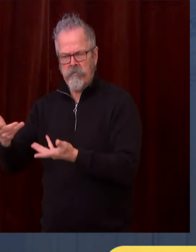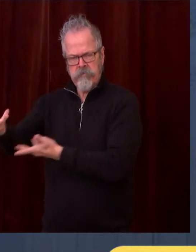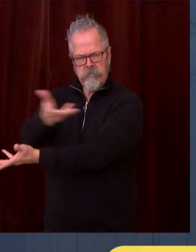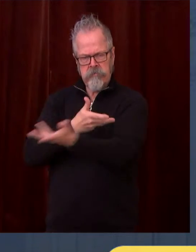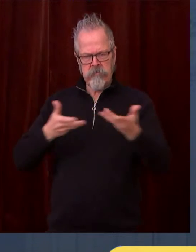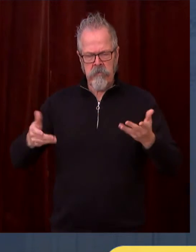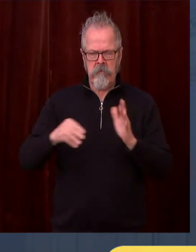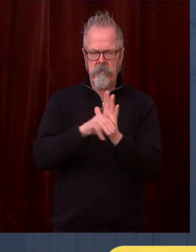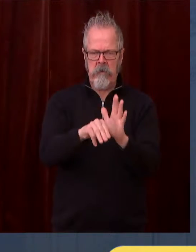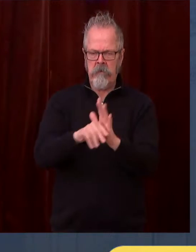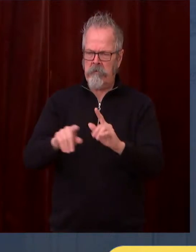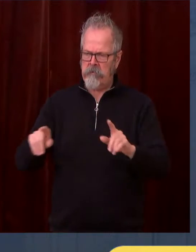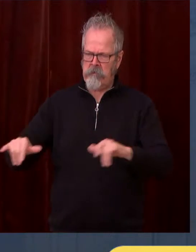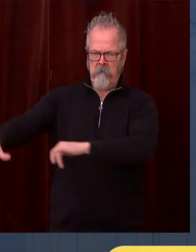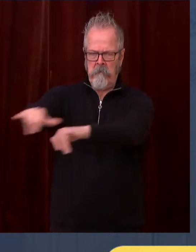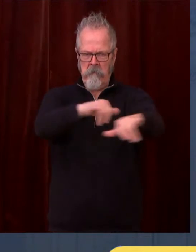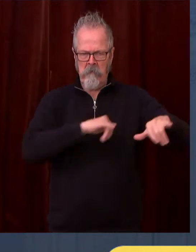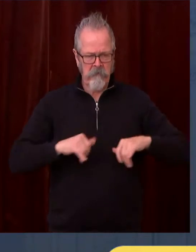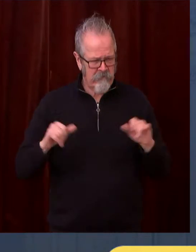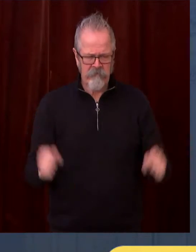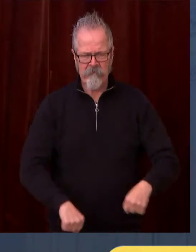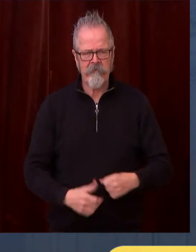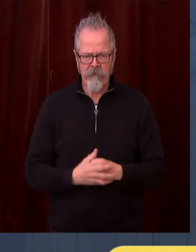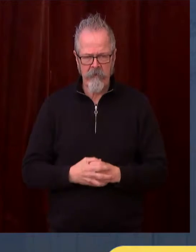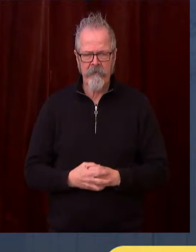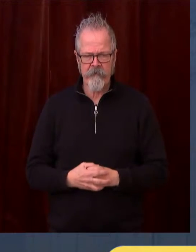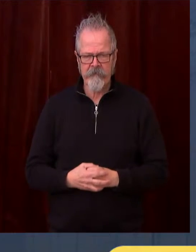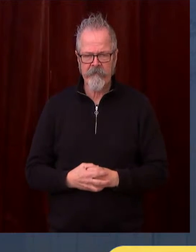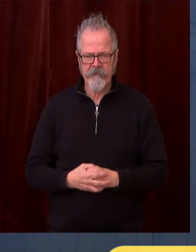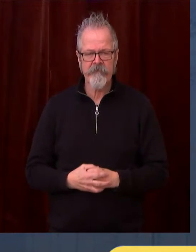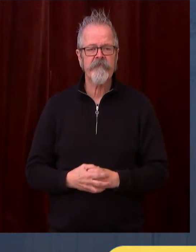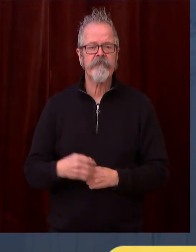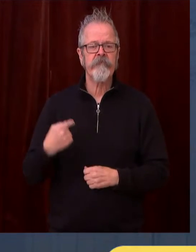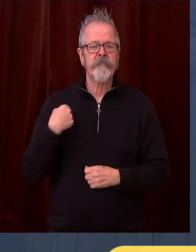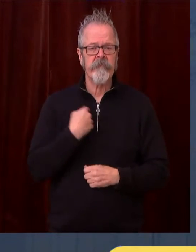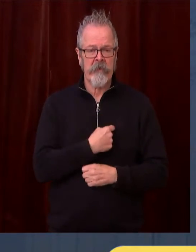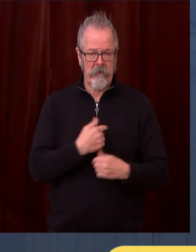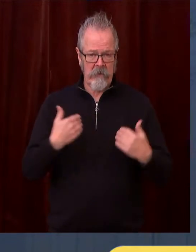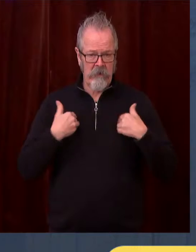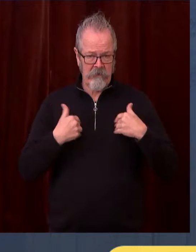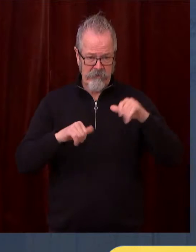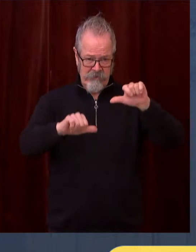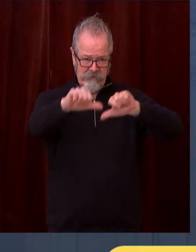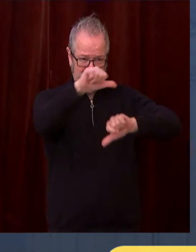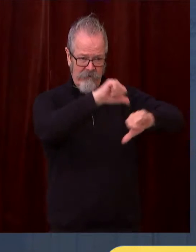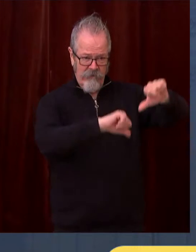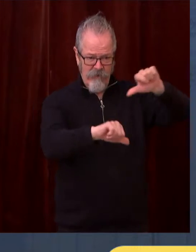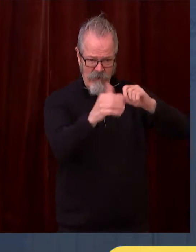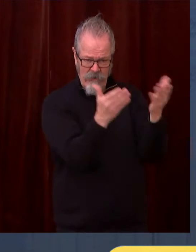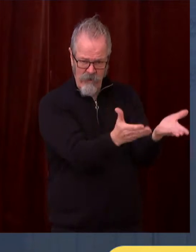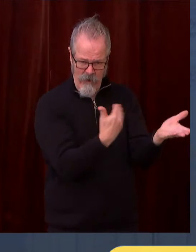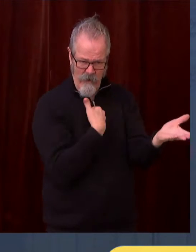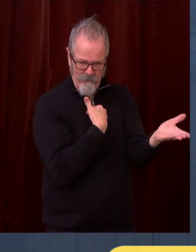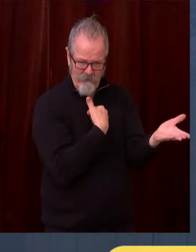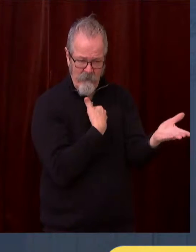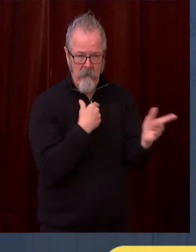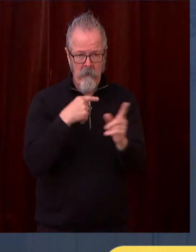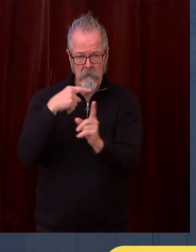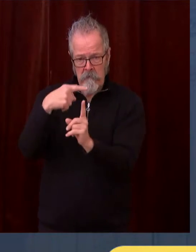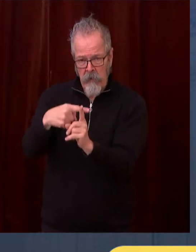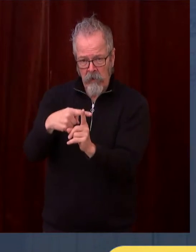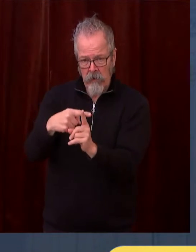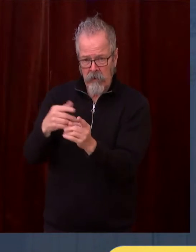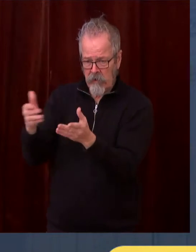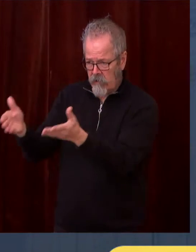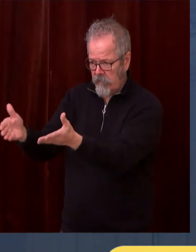marry the genius of science that is now such a blessing with our own individual behavior